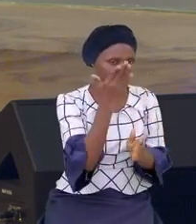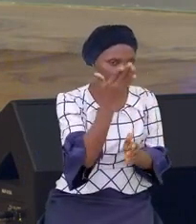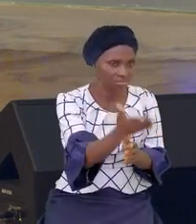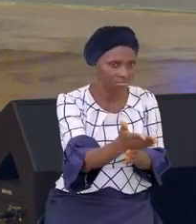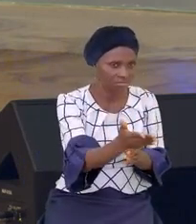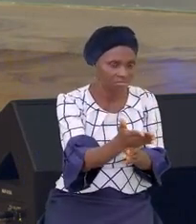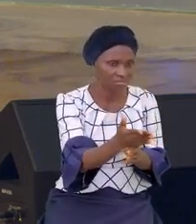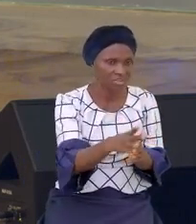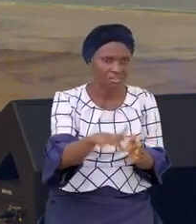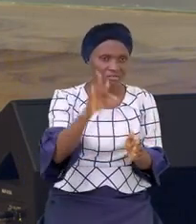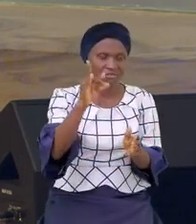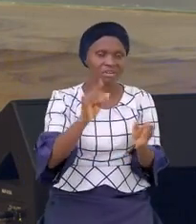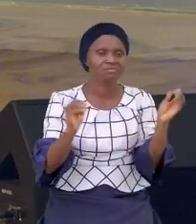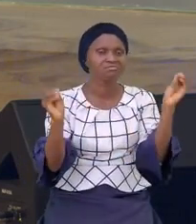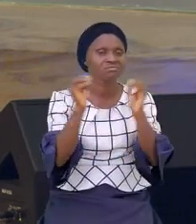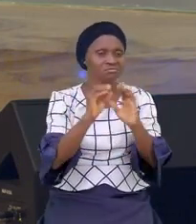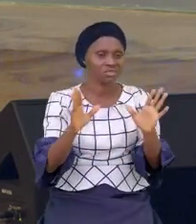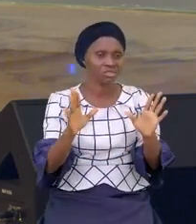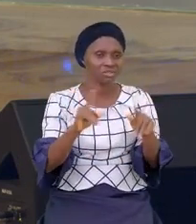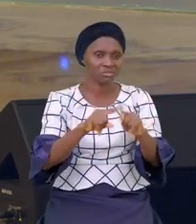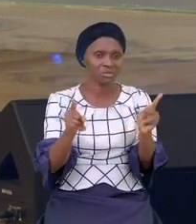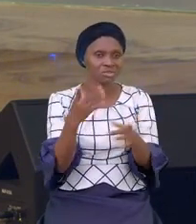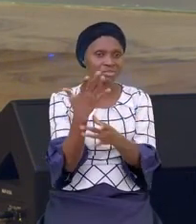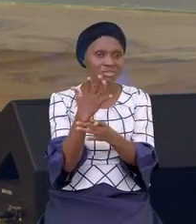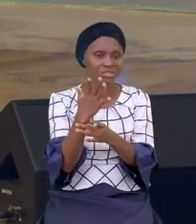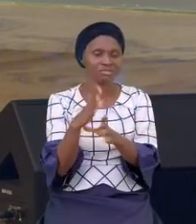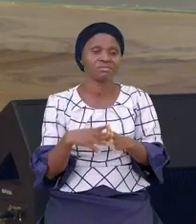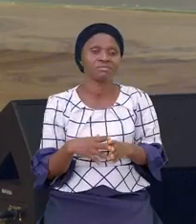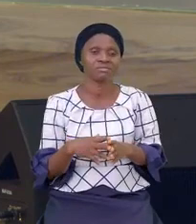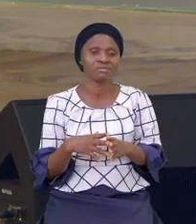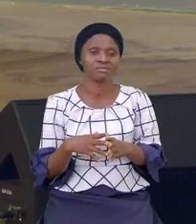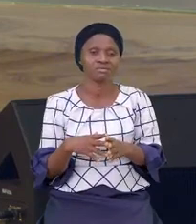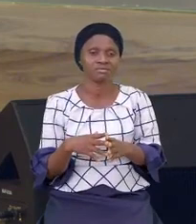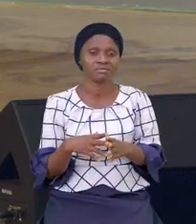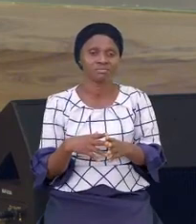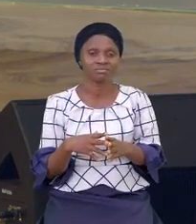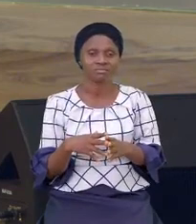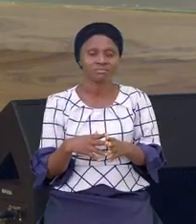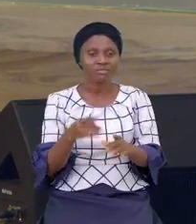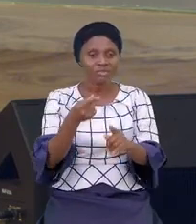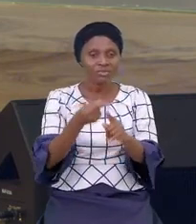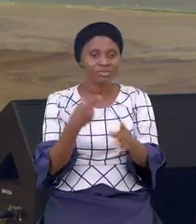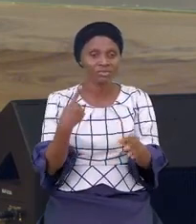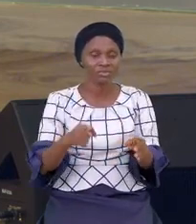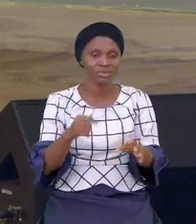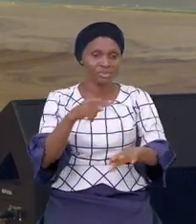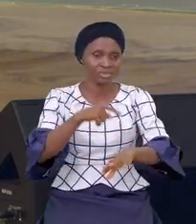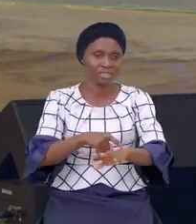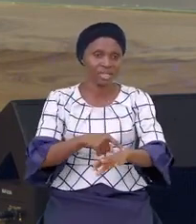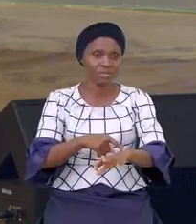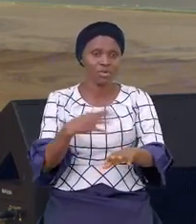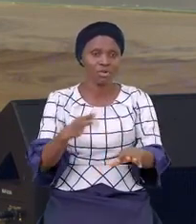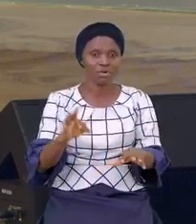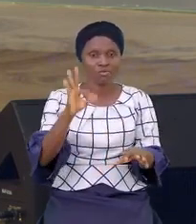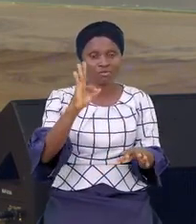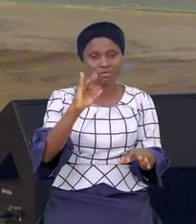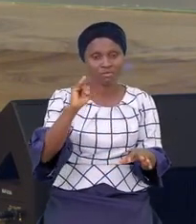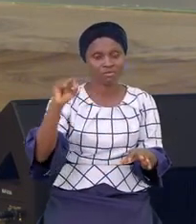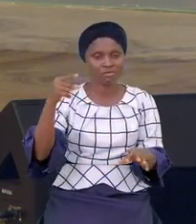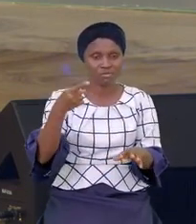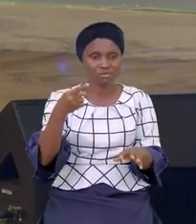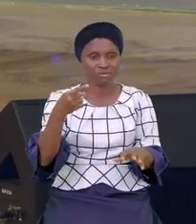found nothing but leaves. For the time of figs was not